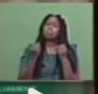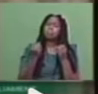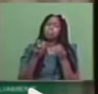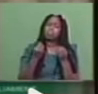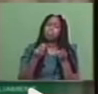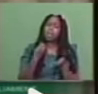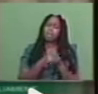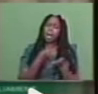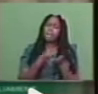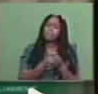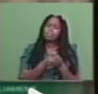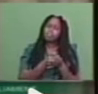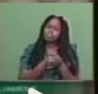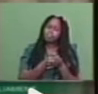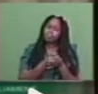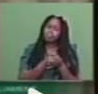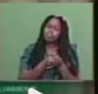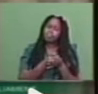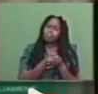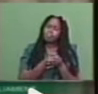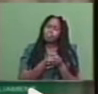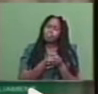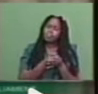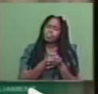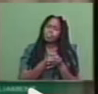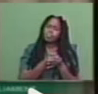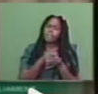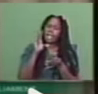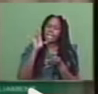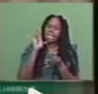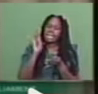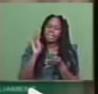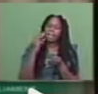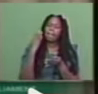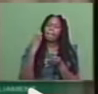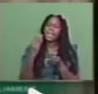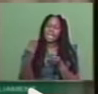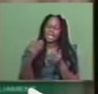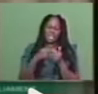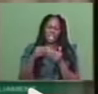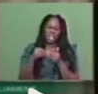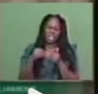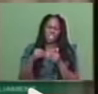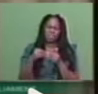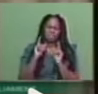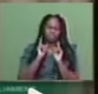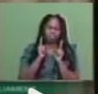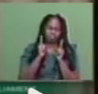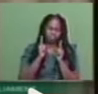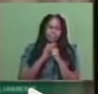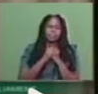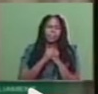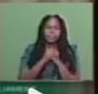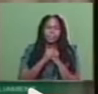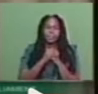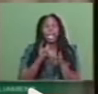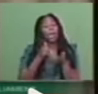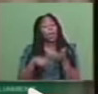numbers, the legal limit was $7 billion, just over. Do you know what the minister did in